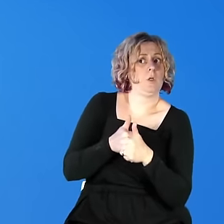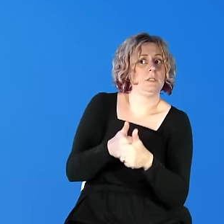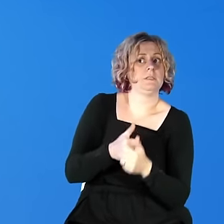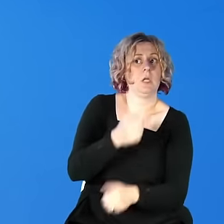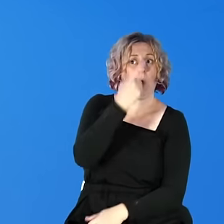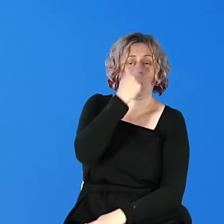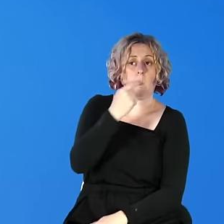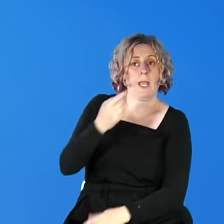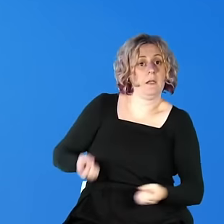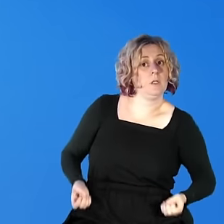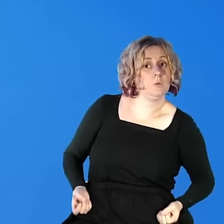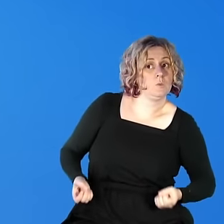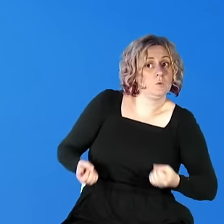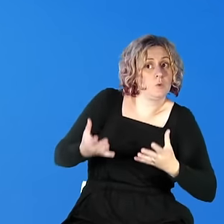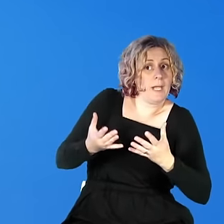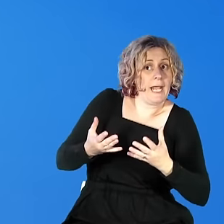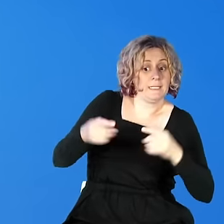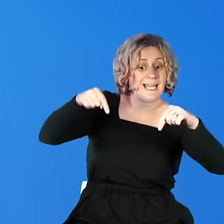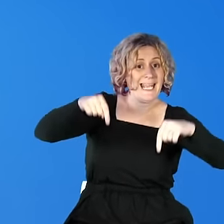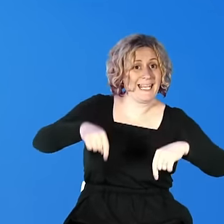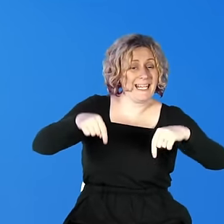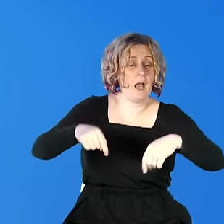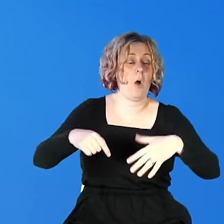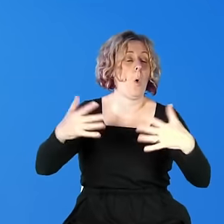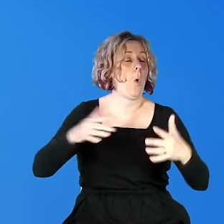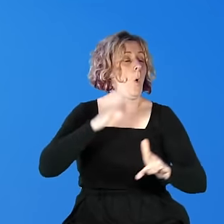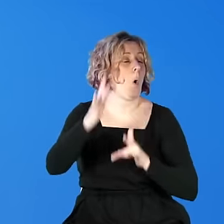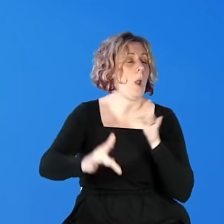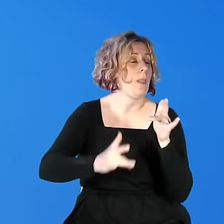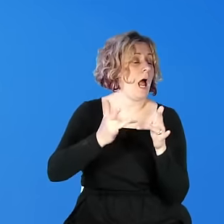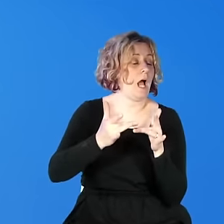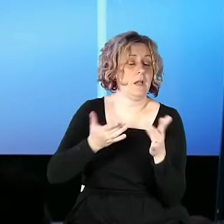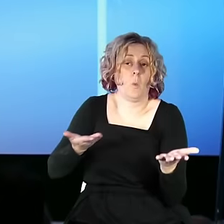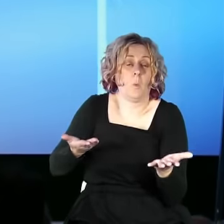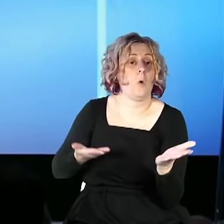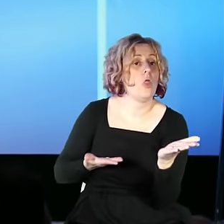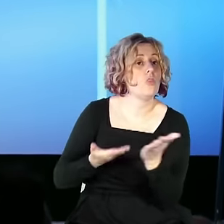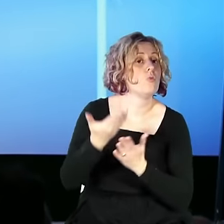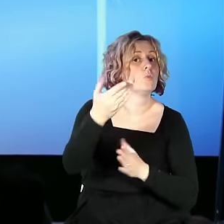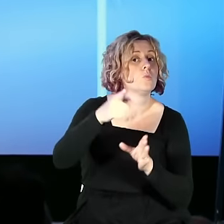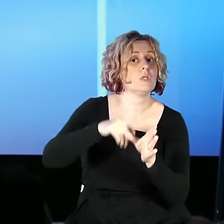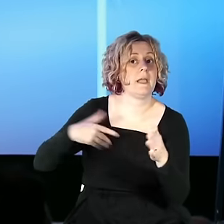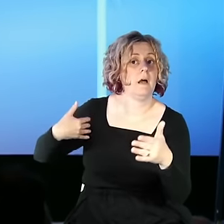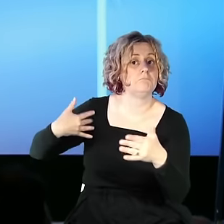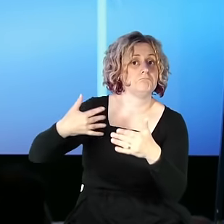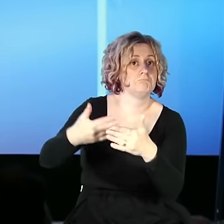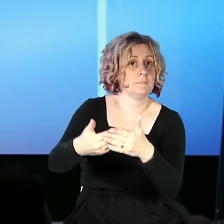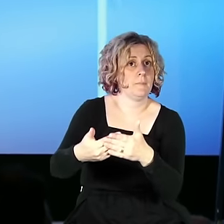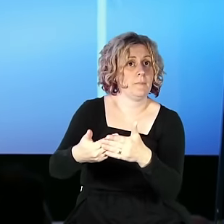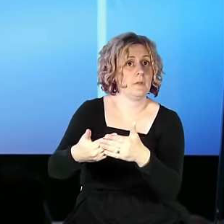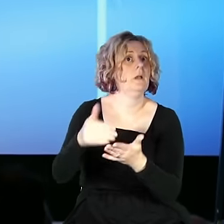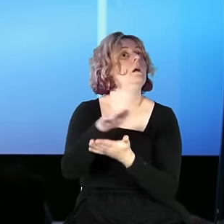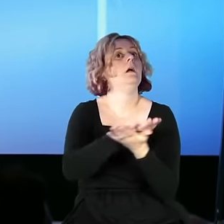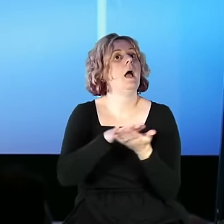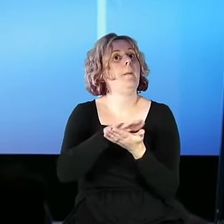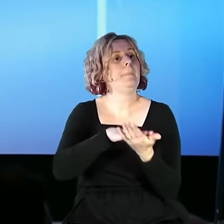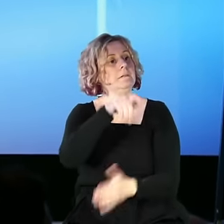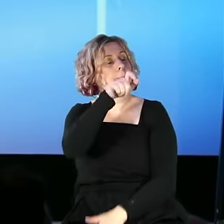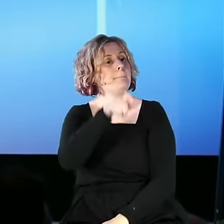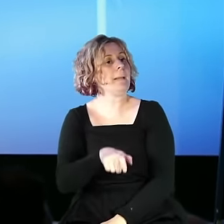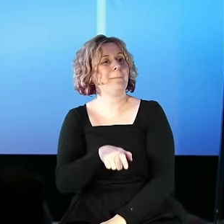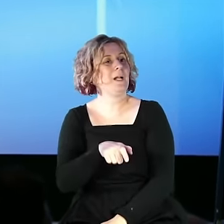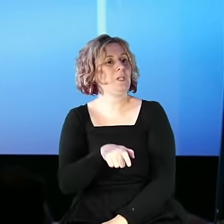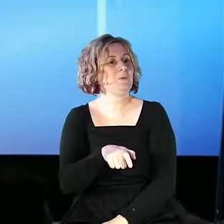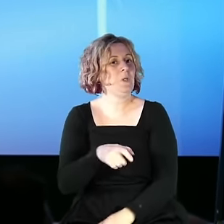while we're at the convention or online and throughout the year. It means that those who can't afford to give